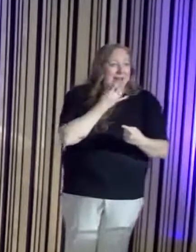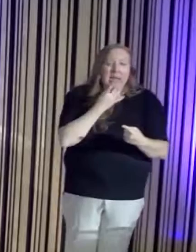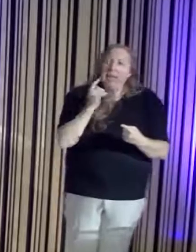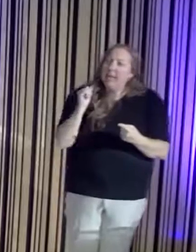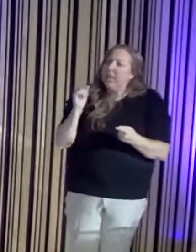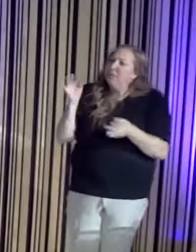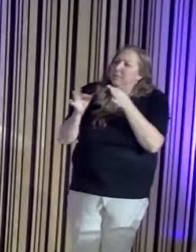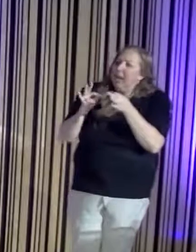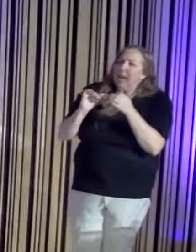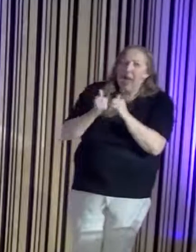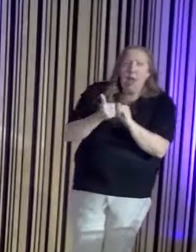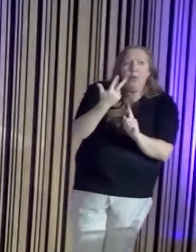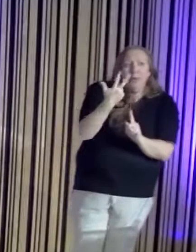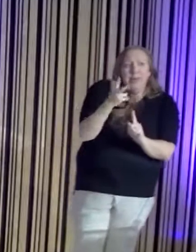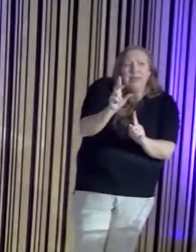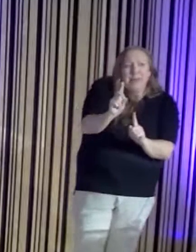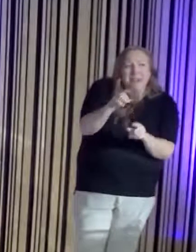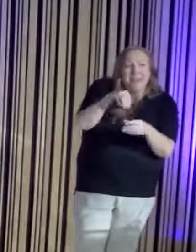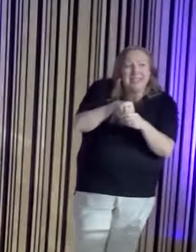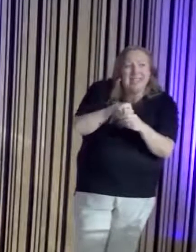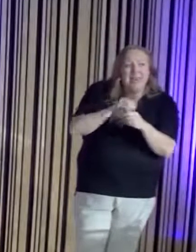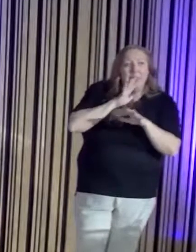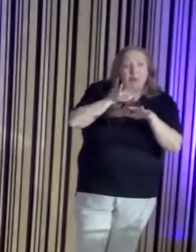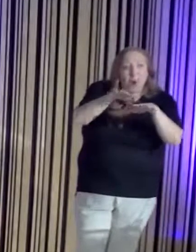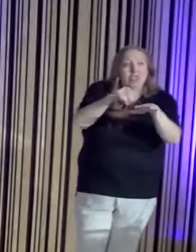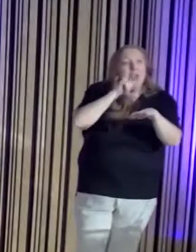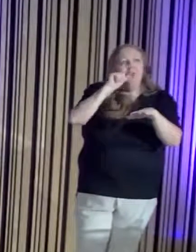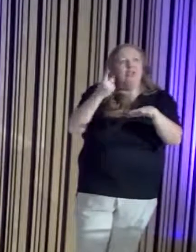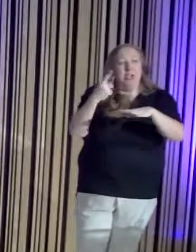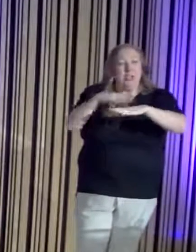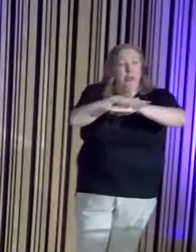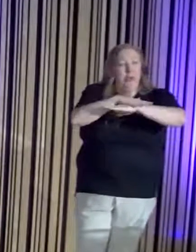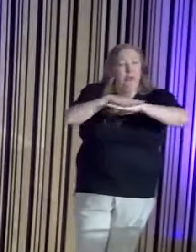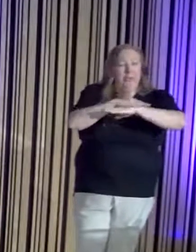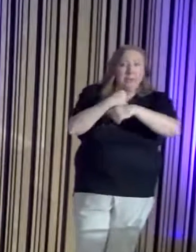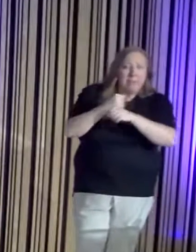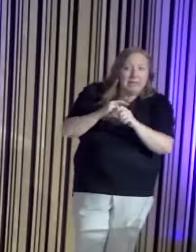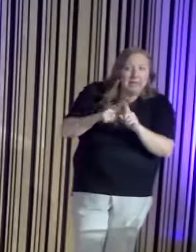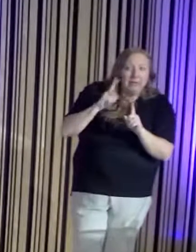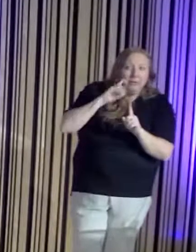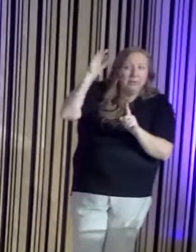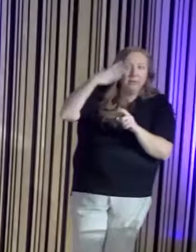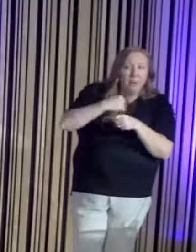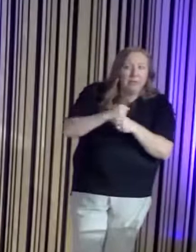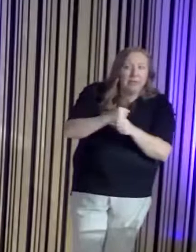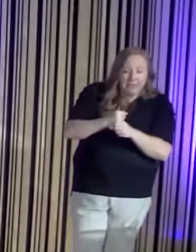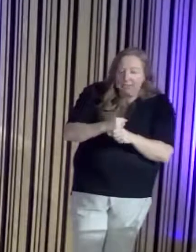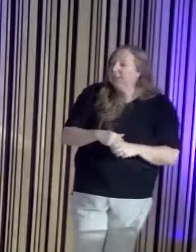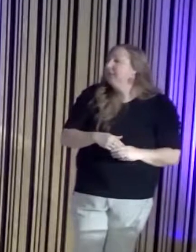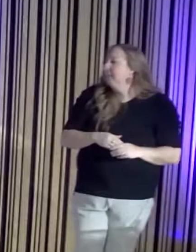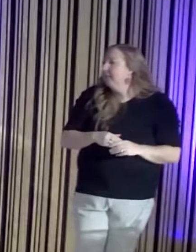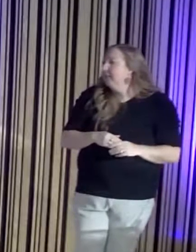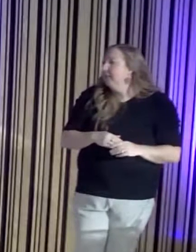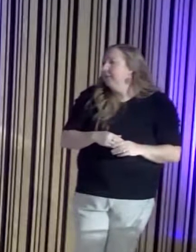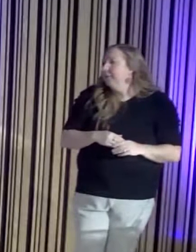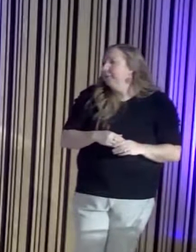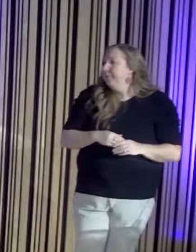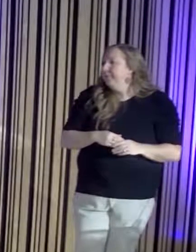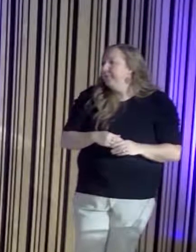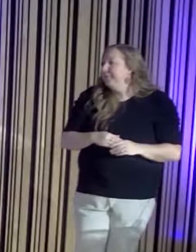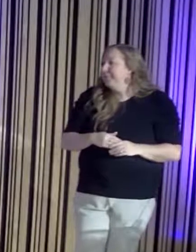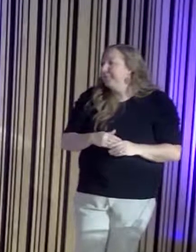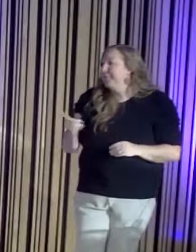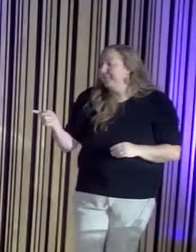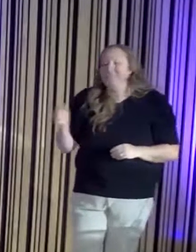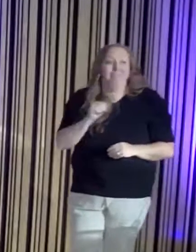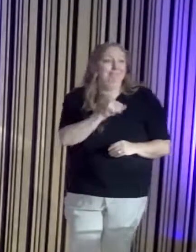3 dimensions in an ocean, rather than just on the surface and soil, say difference? Yeah, there's a